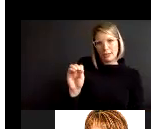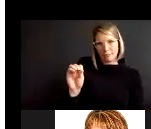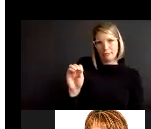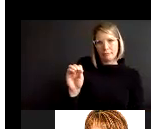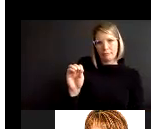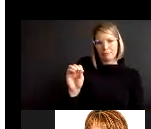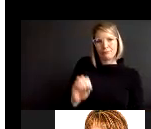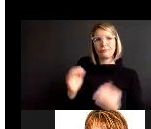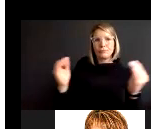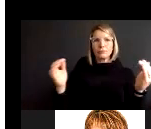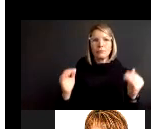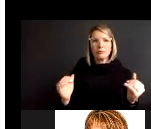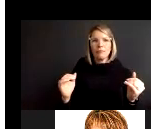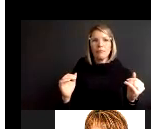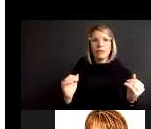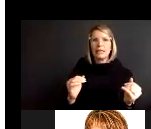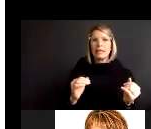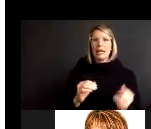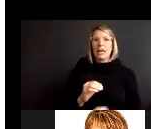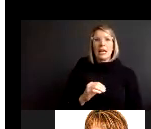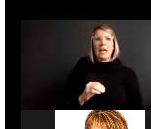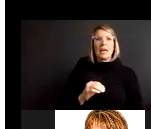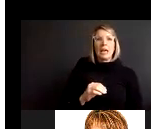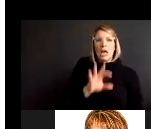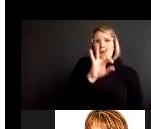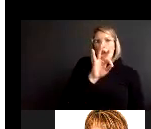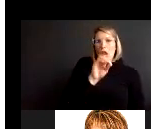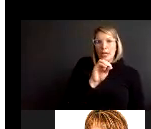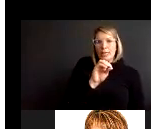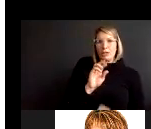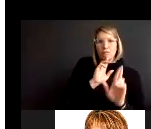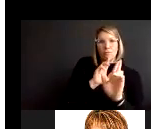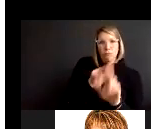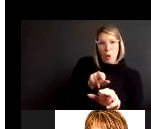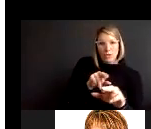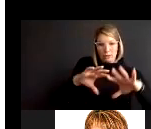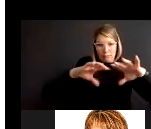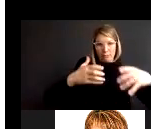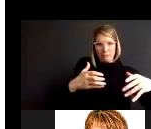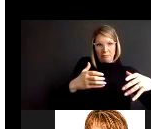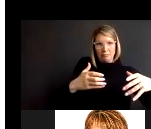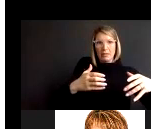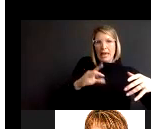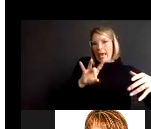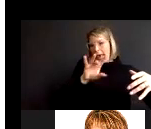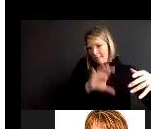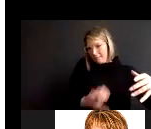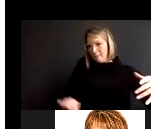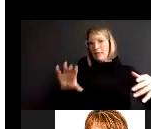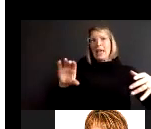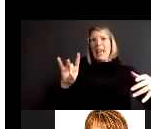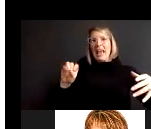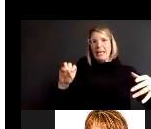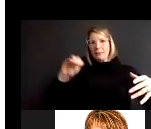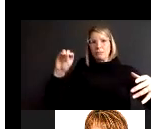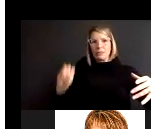80% of our reports involve individuals who are 60 years of age or older. But then, of course, conversely, 20% of